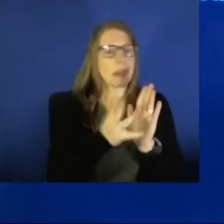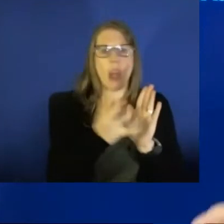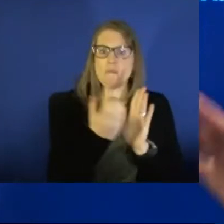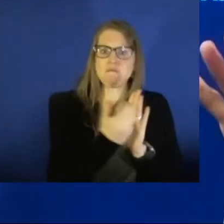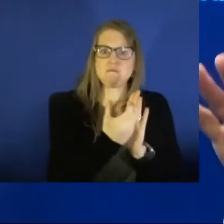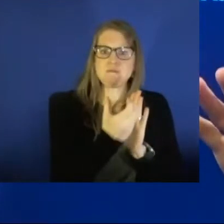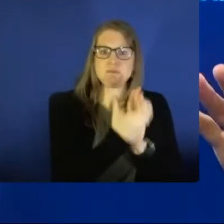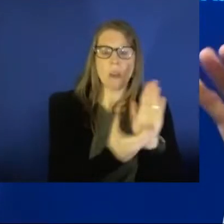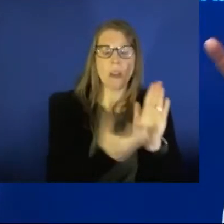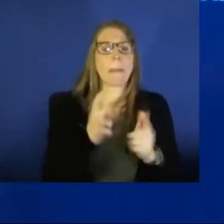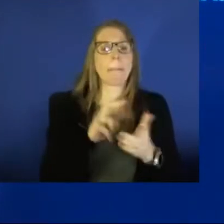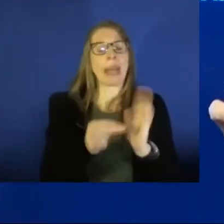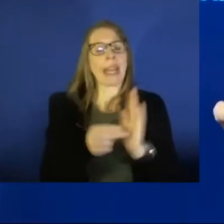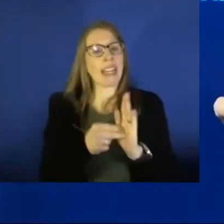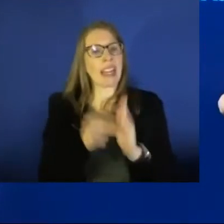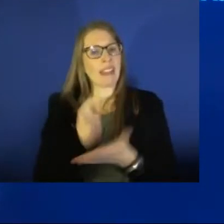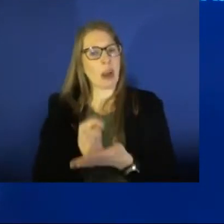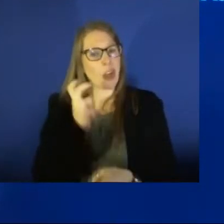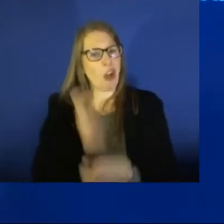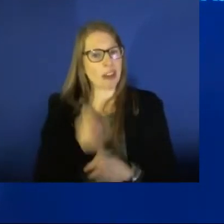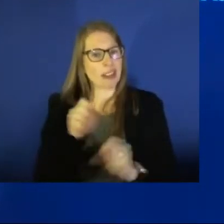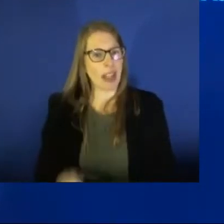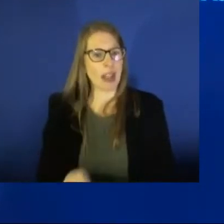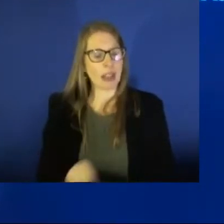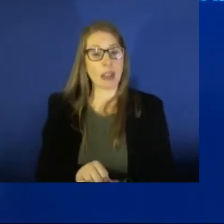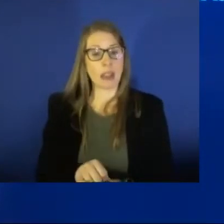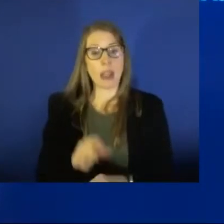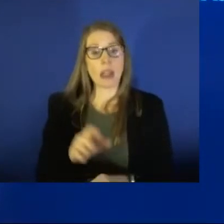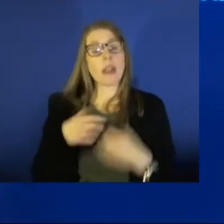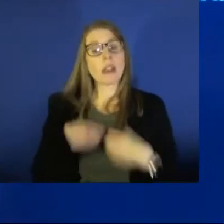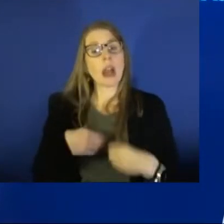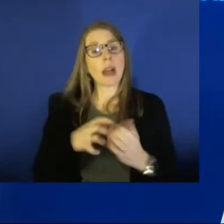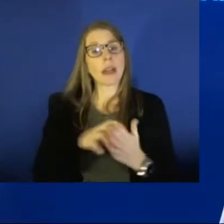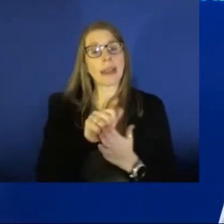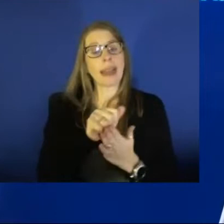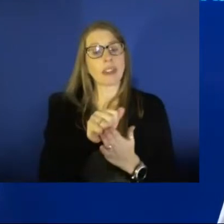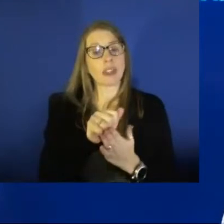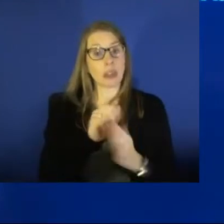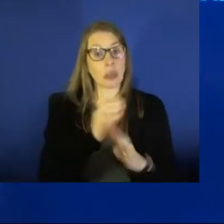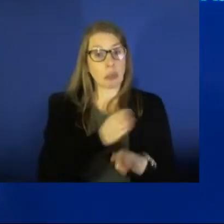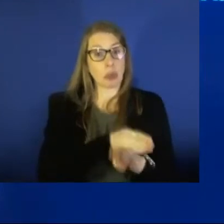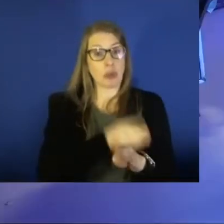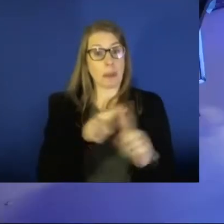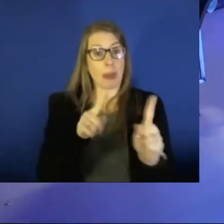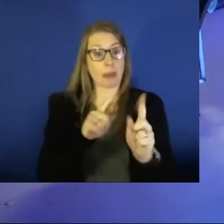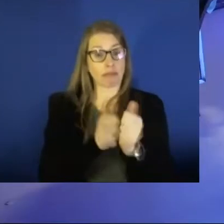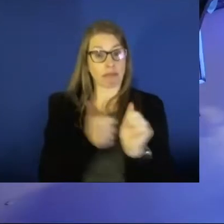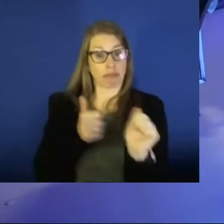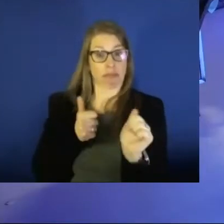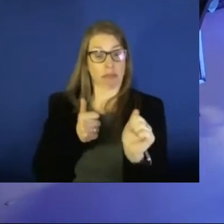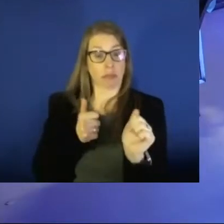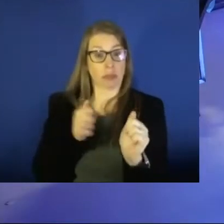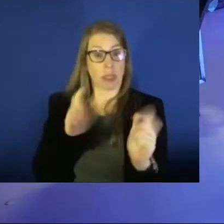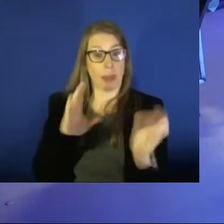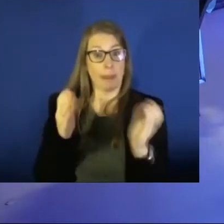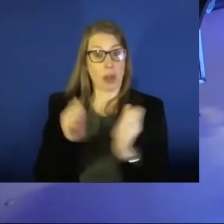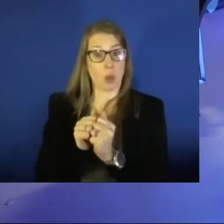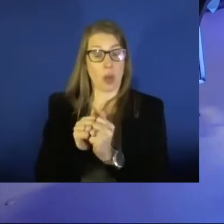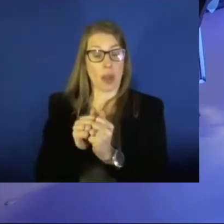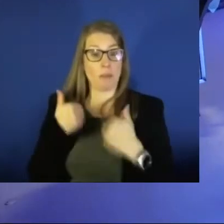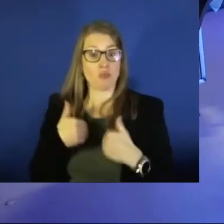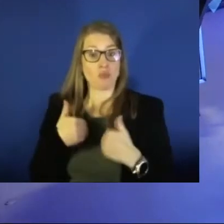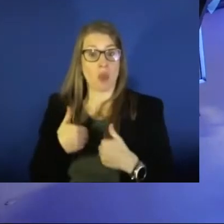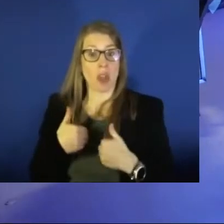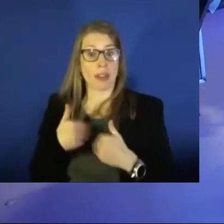hard. Lung cancer therapy is starting to improve, but way behind the success for breast cancer therapy. We have some questions. Oh, Dr. Barkman, please. Well,